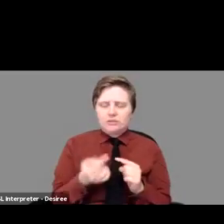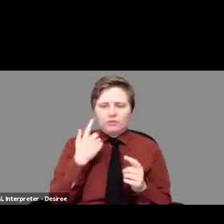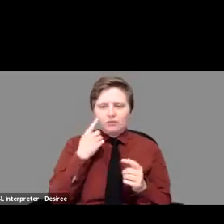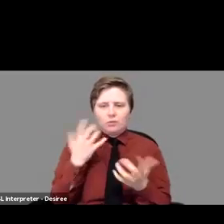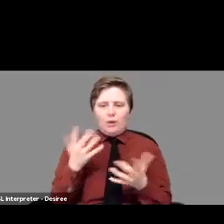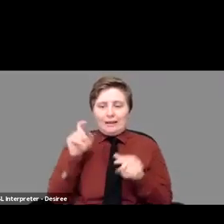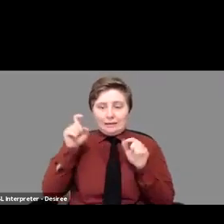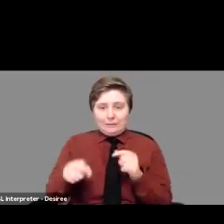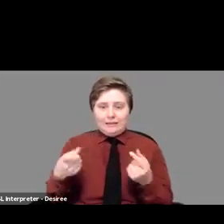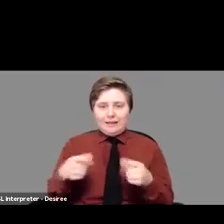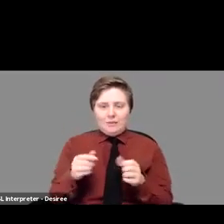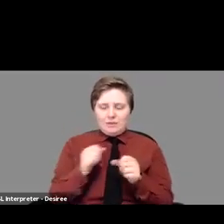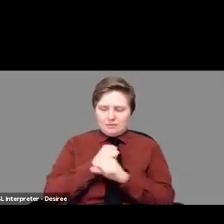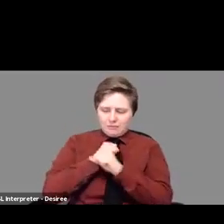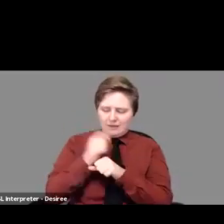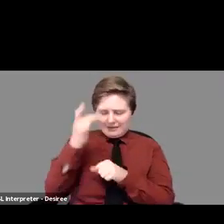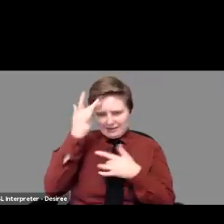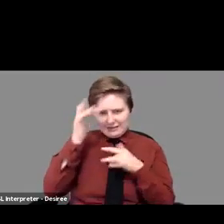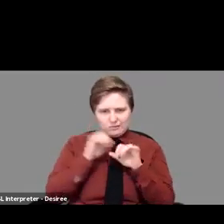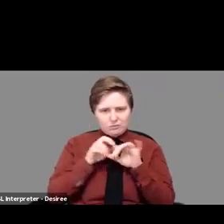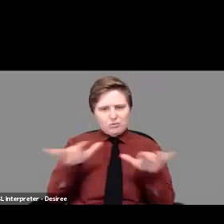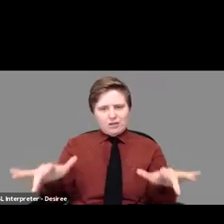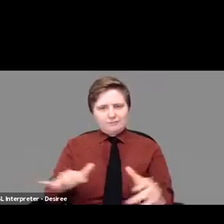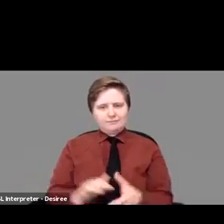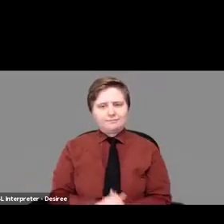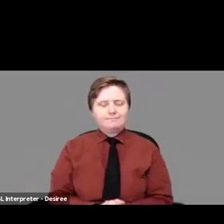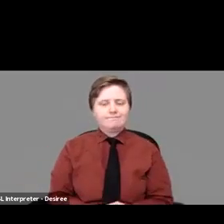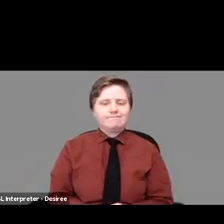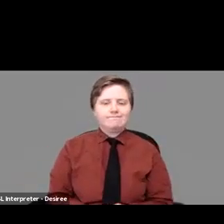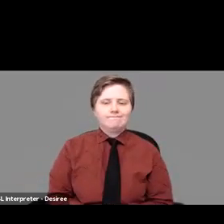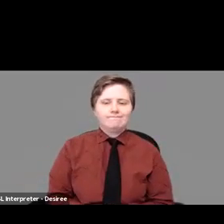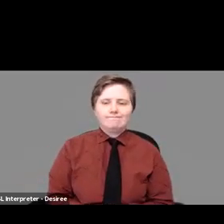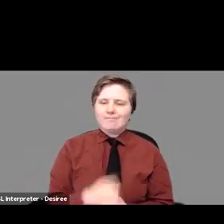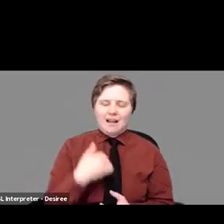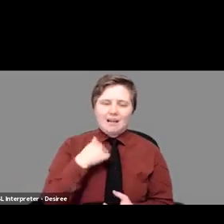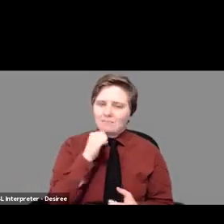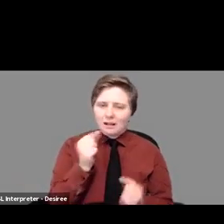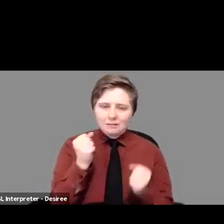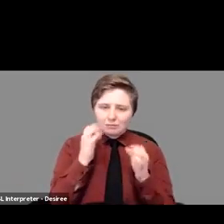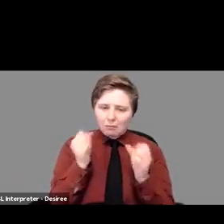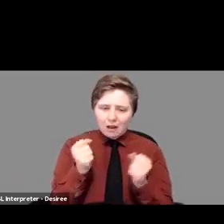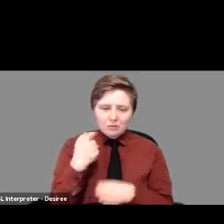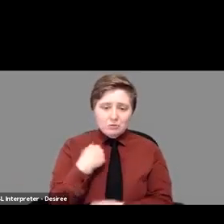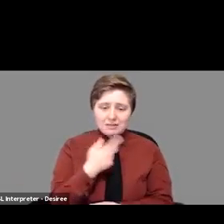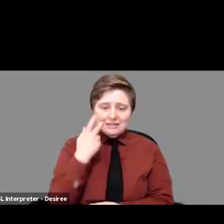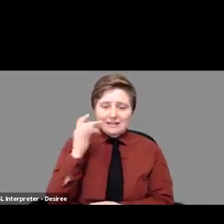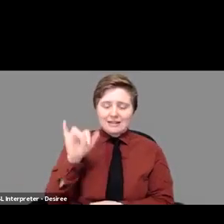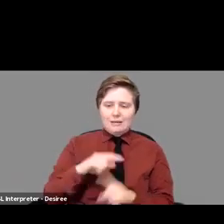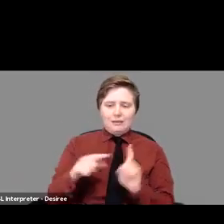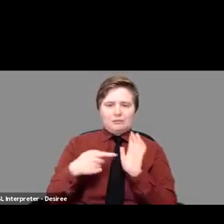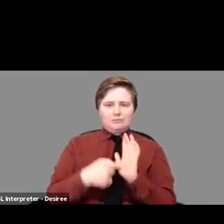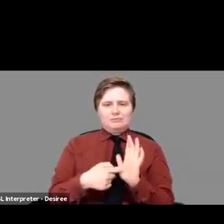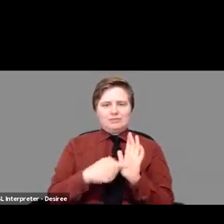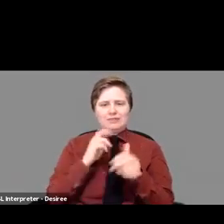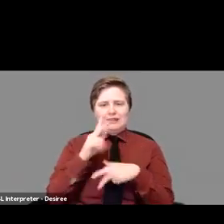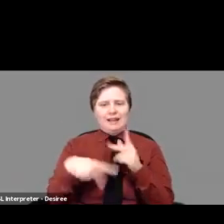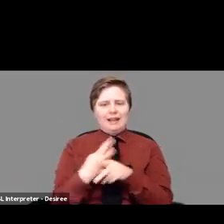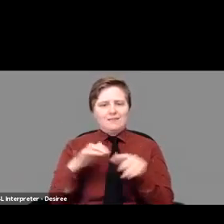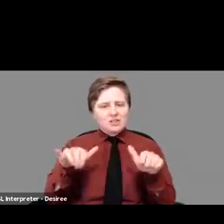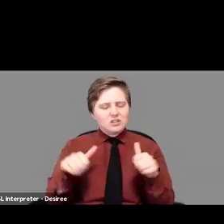to happen to prevent the spread of this virus. So it's not a surprise that we're seeing it, but it just indicates the sort of challenge